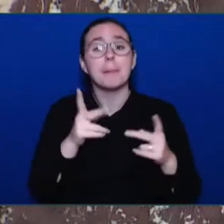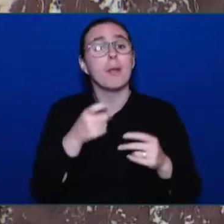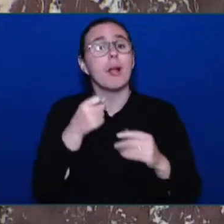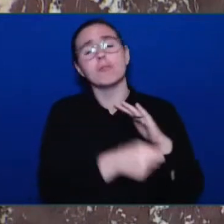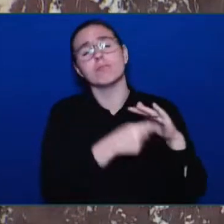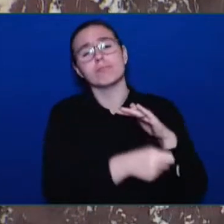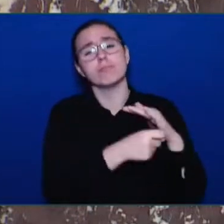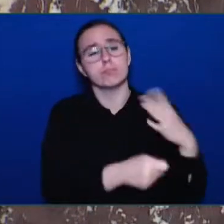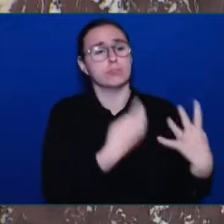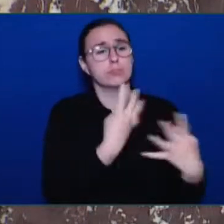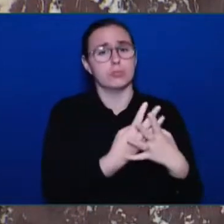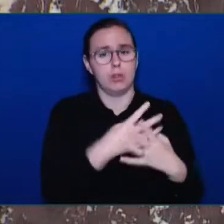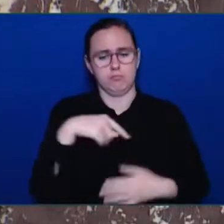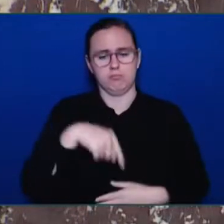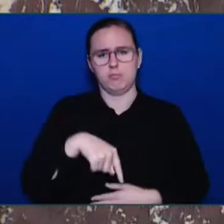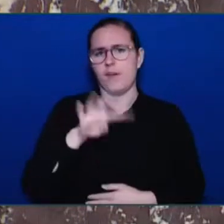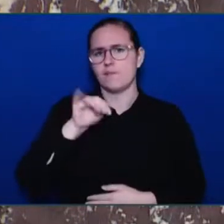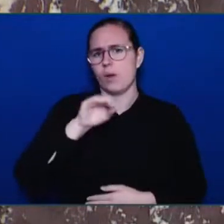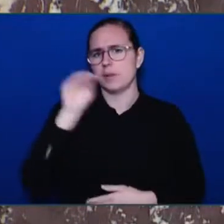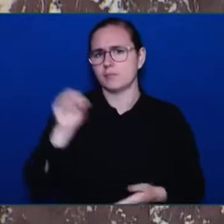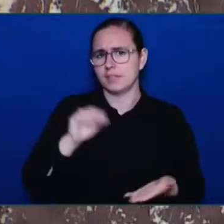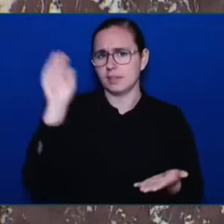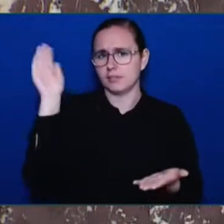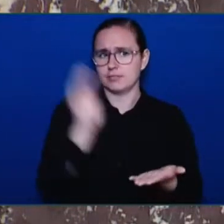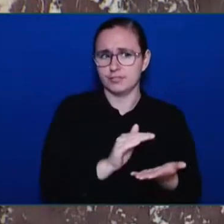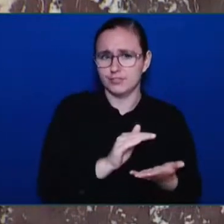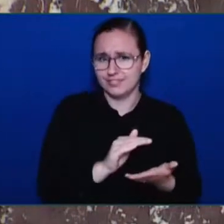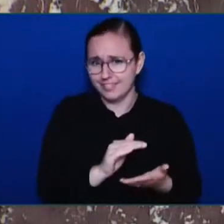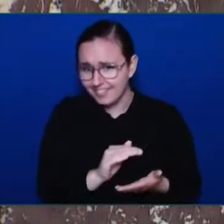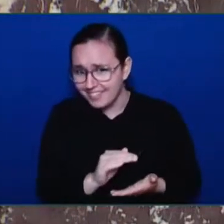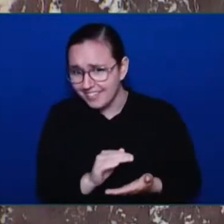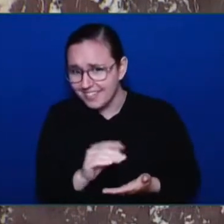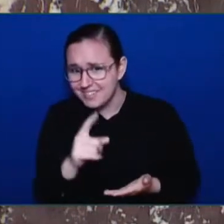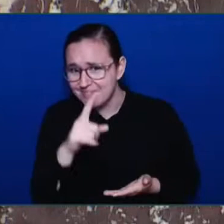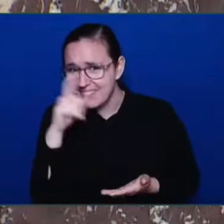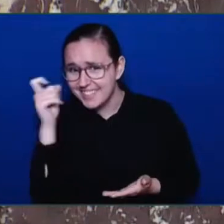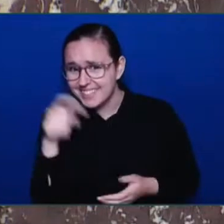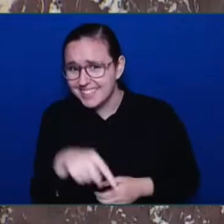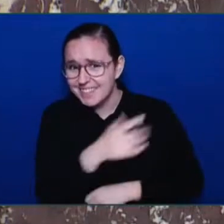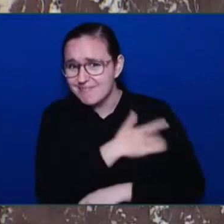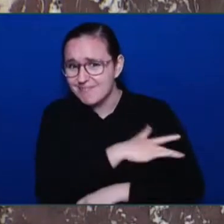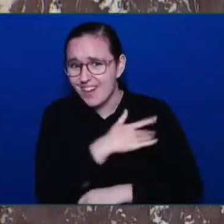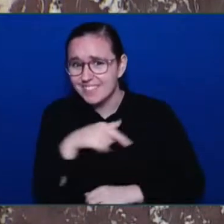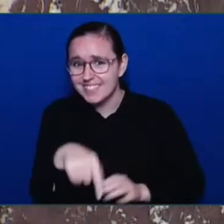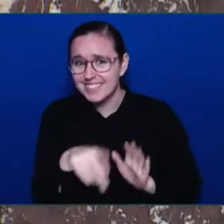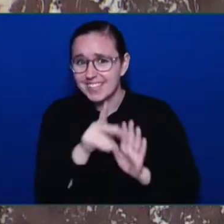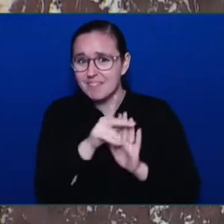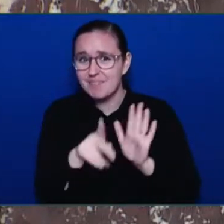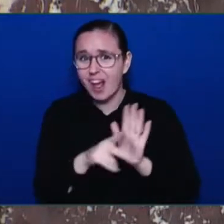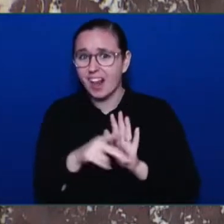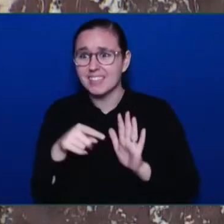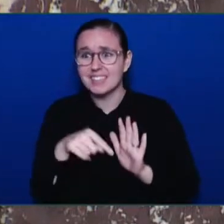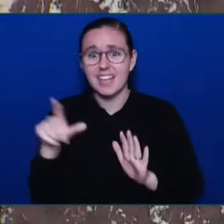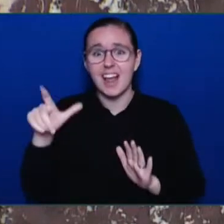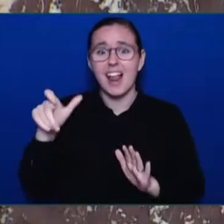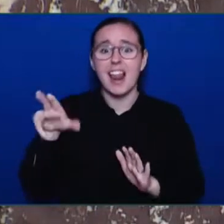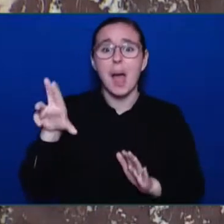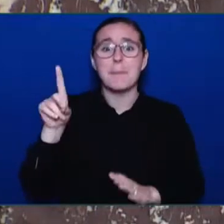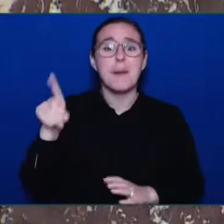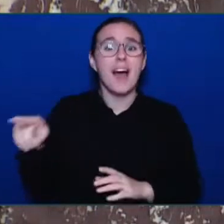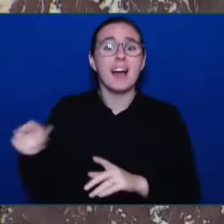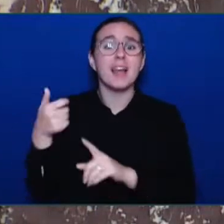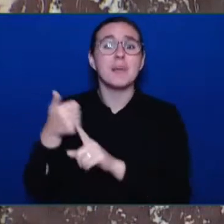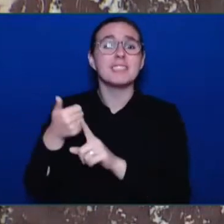remand violent, prolific offenders. Lepard even said, and I quote, "When we suggested